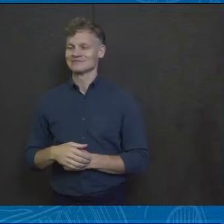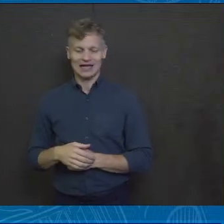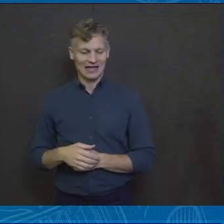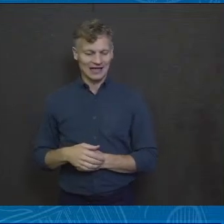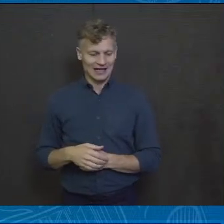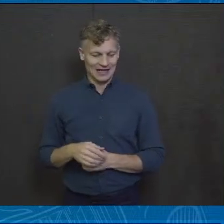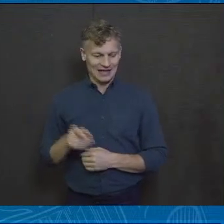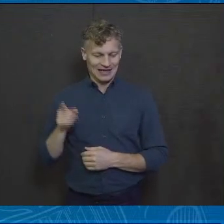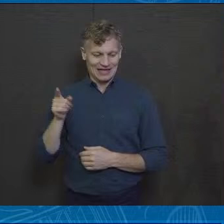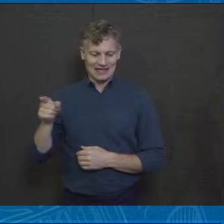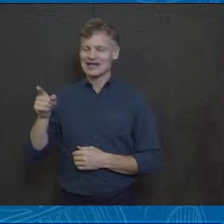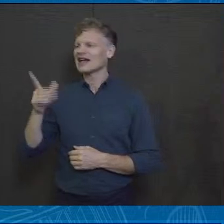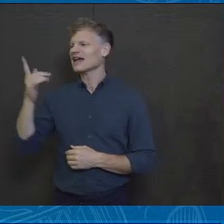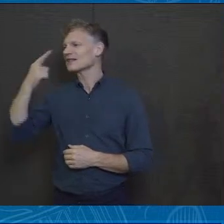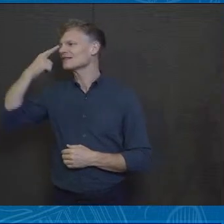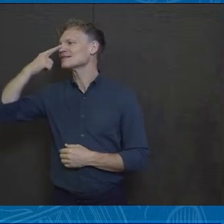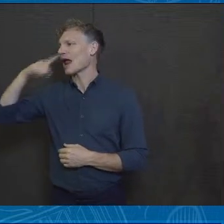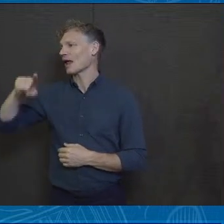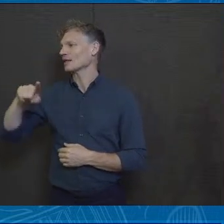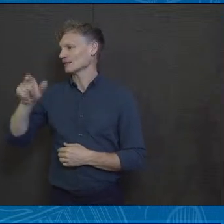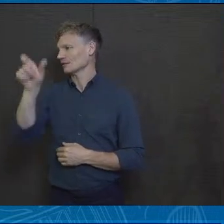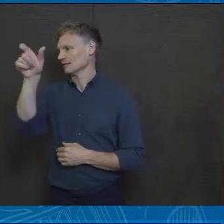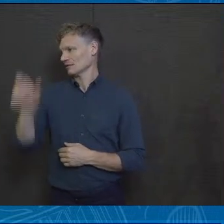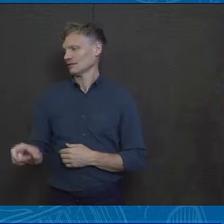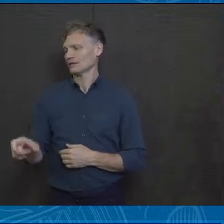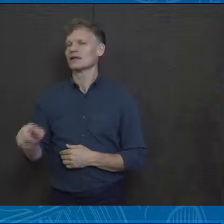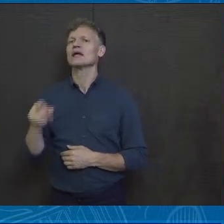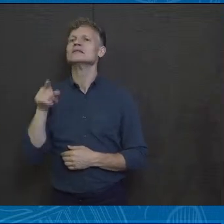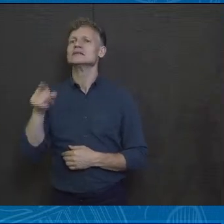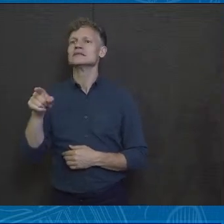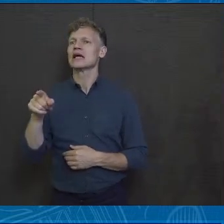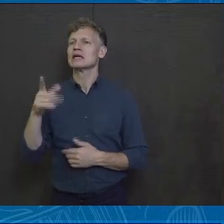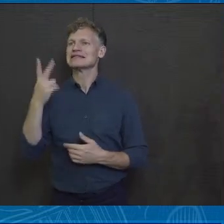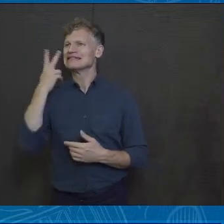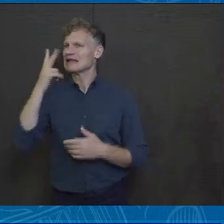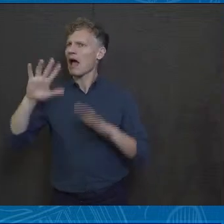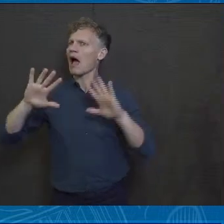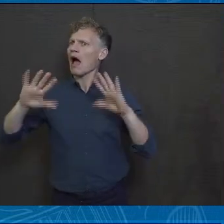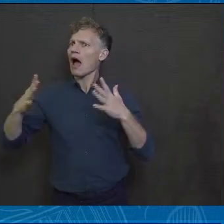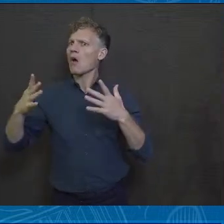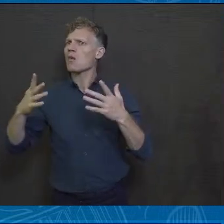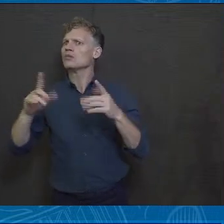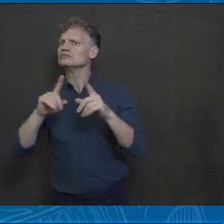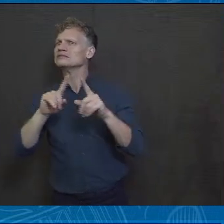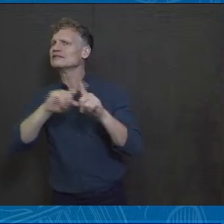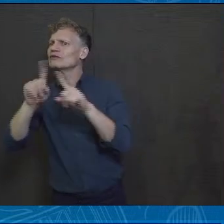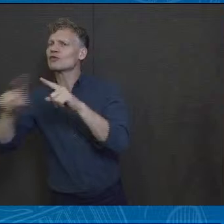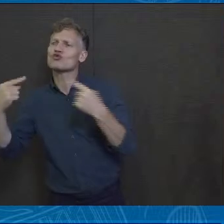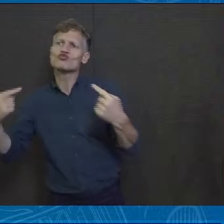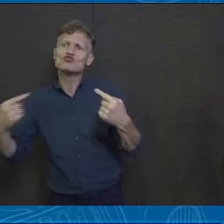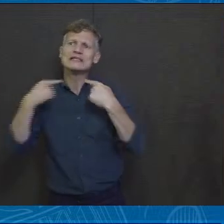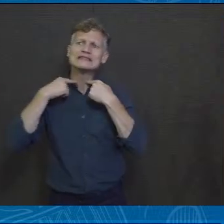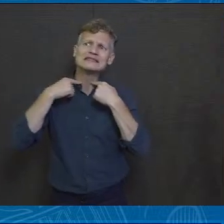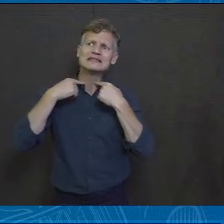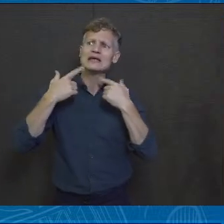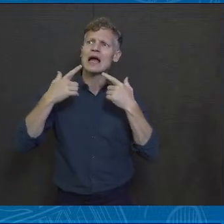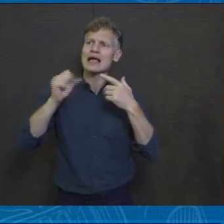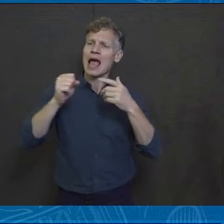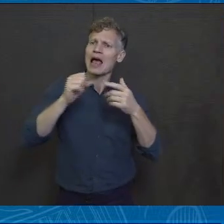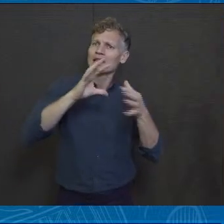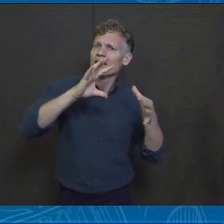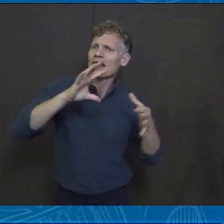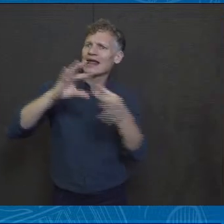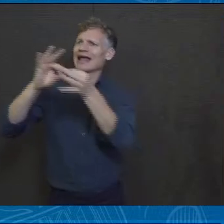risk perceptions into Thailand's urban development policies. She will share examples of improved resilience